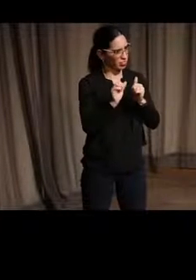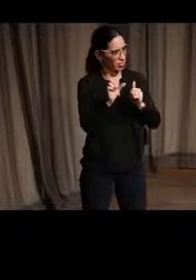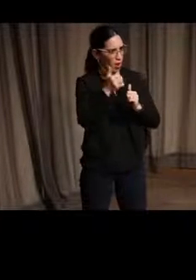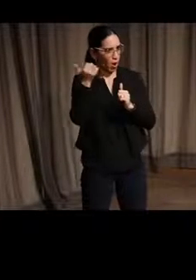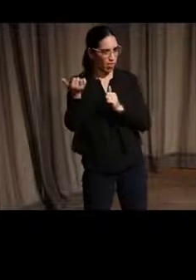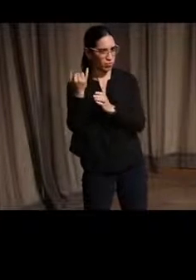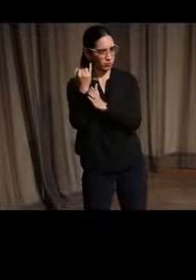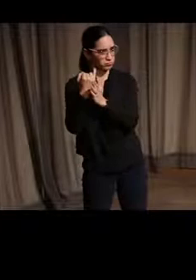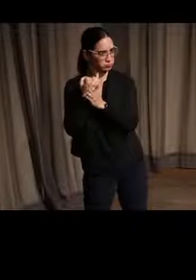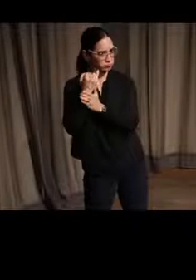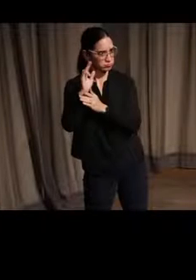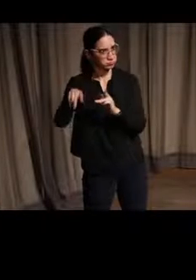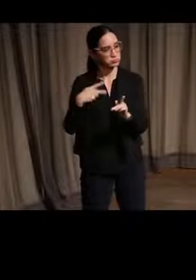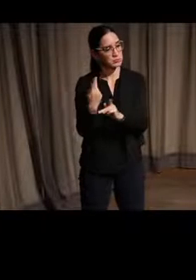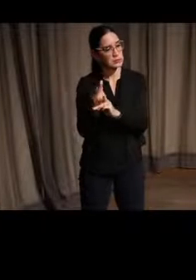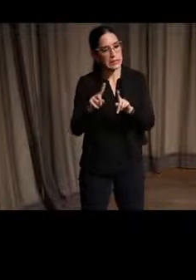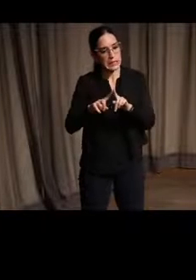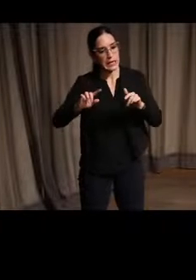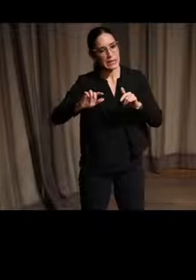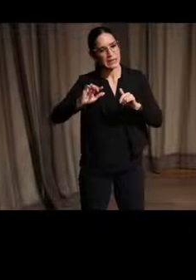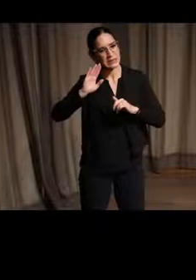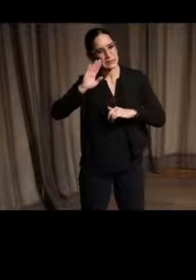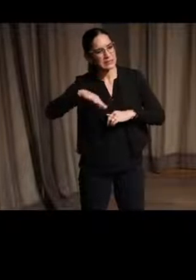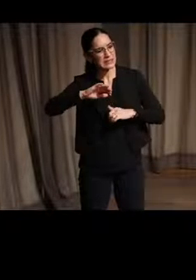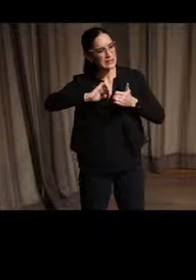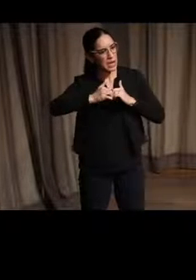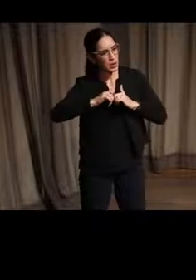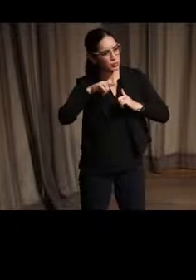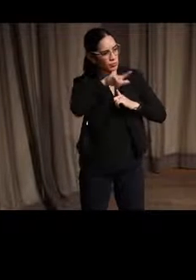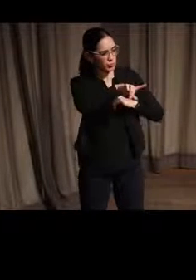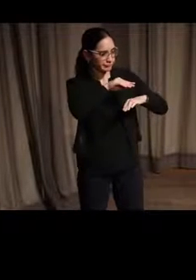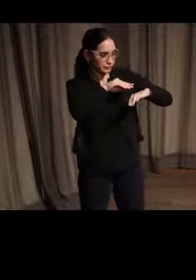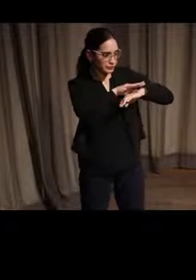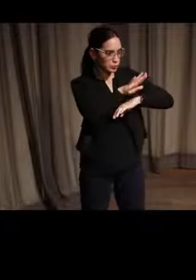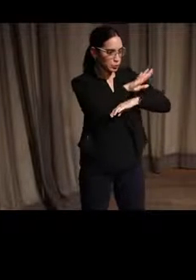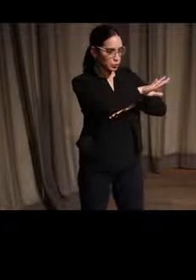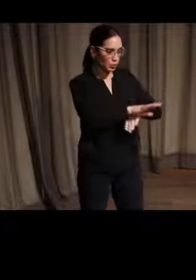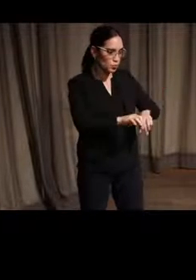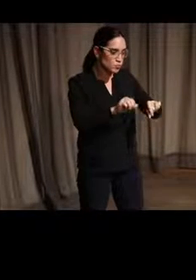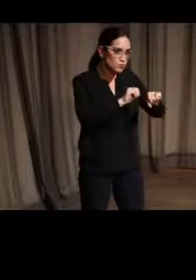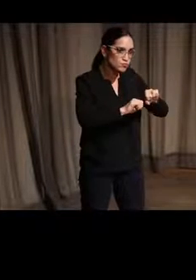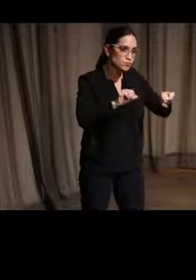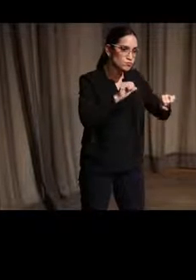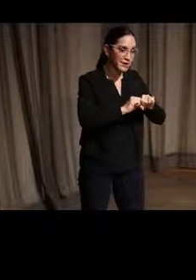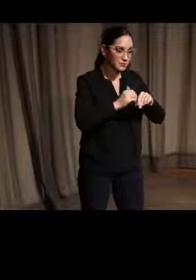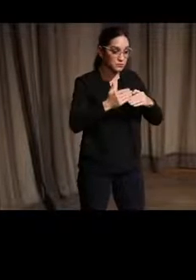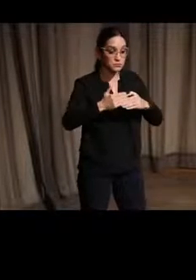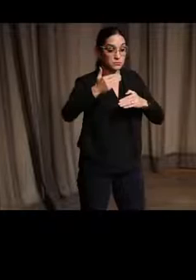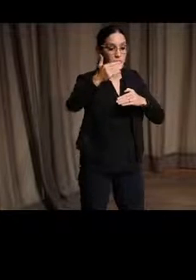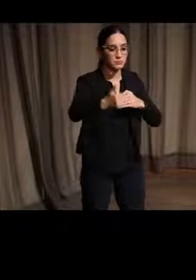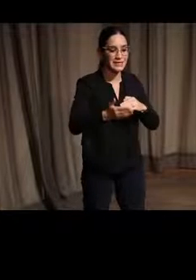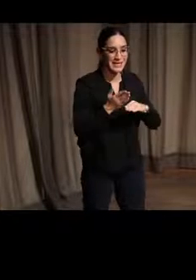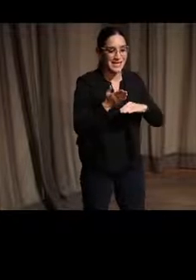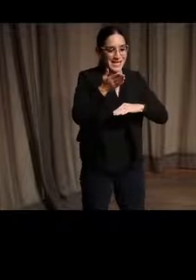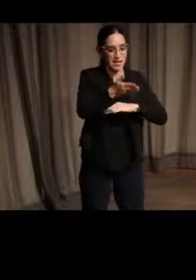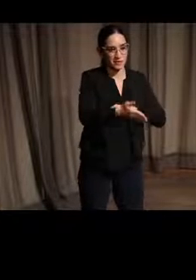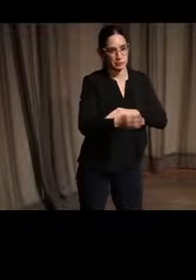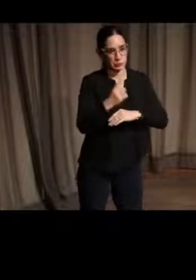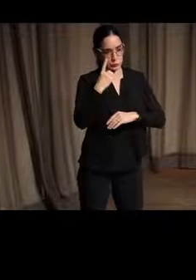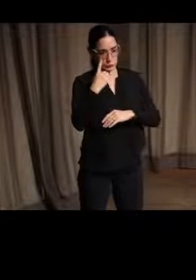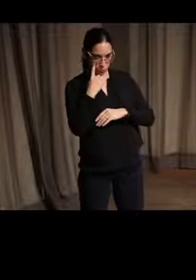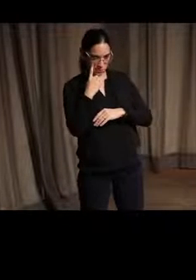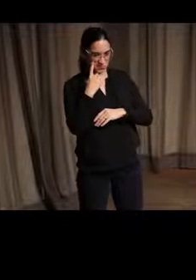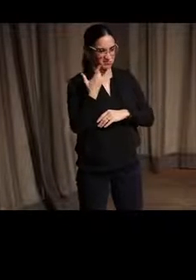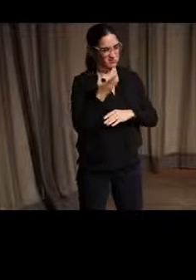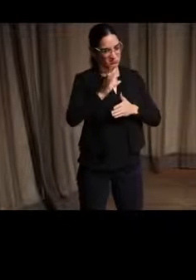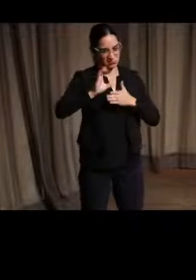How has that informed your practice, and how do you feel that it will continue to inform your practice as we see the consequences of